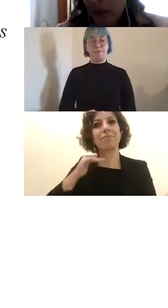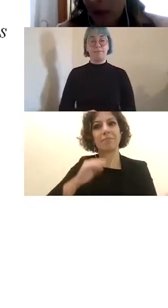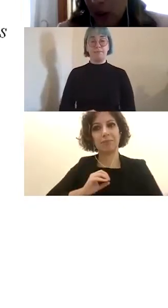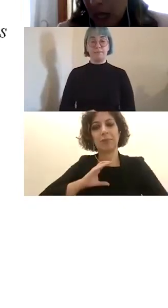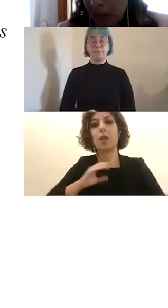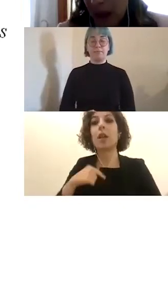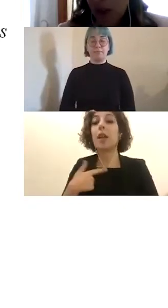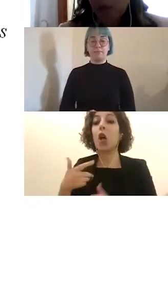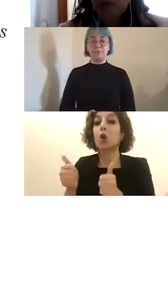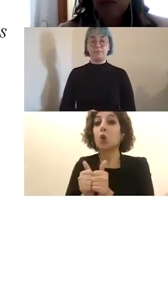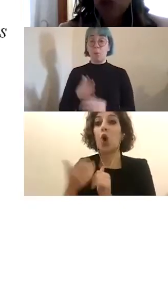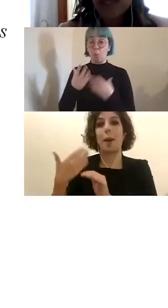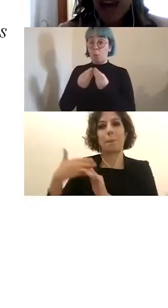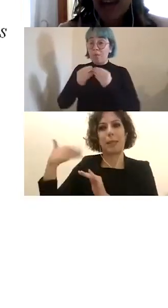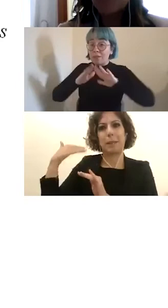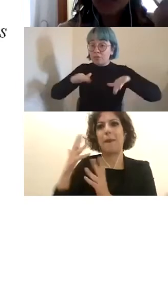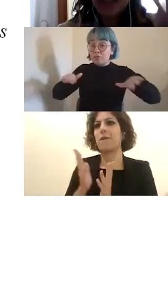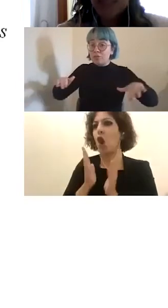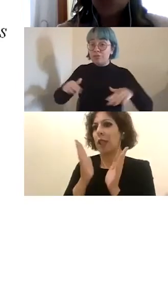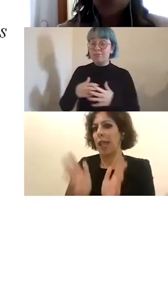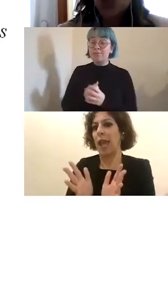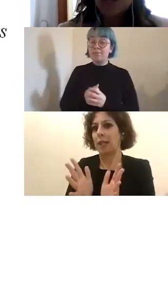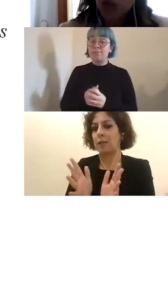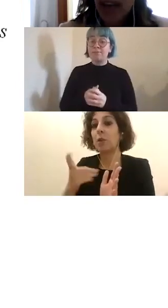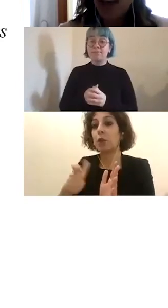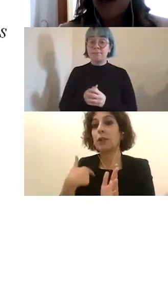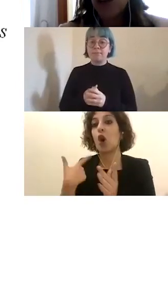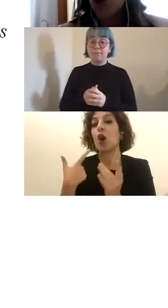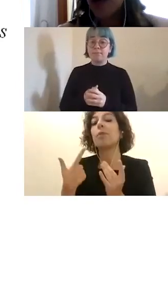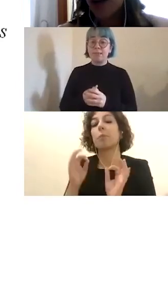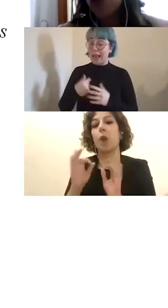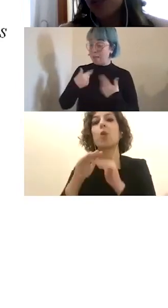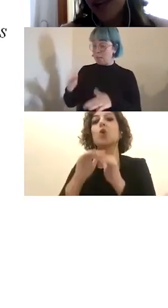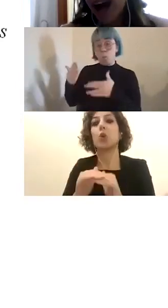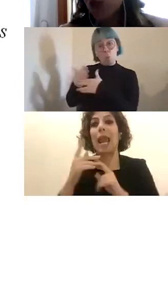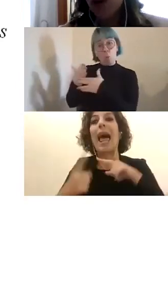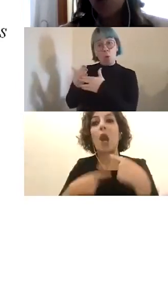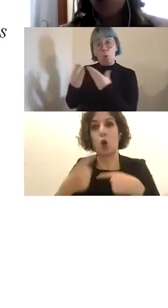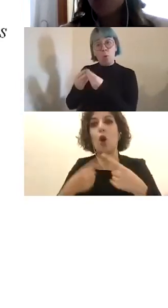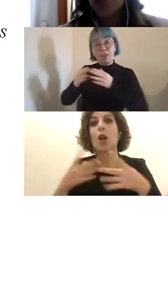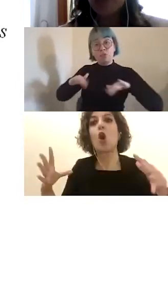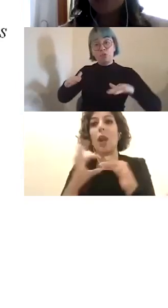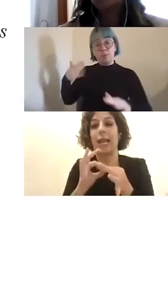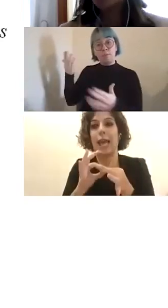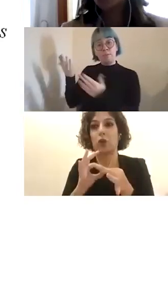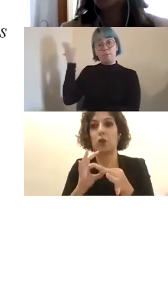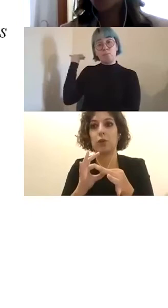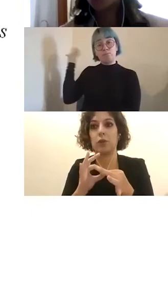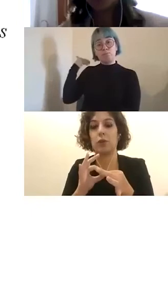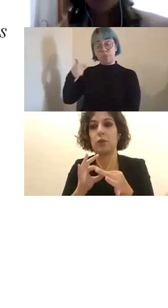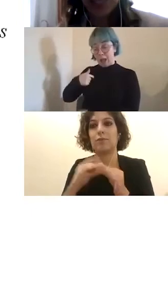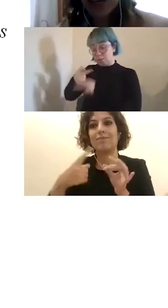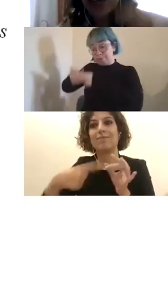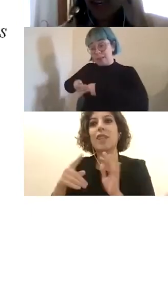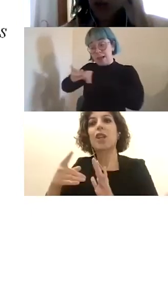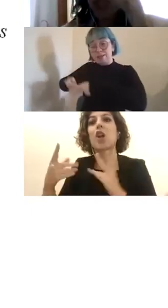with children I was working with in the past. Again, guardians, as